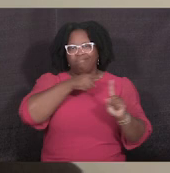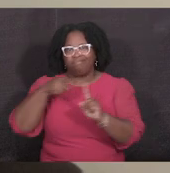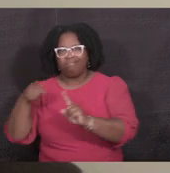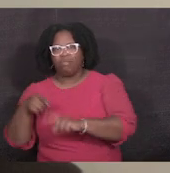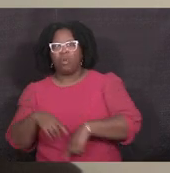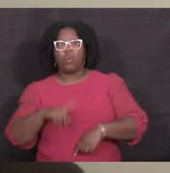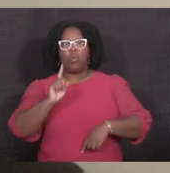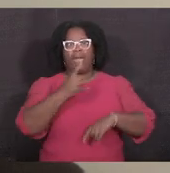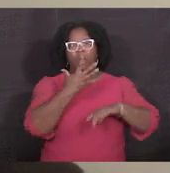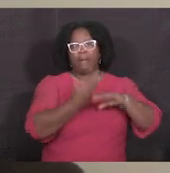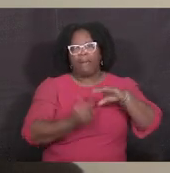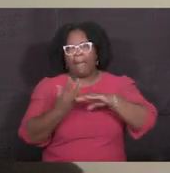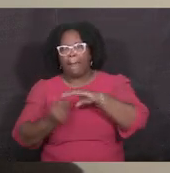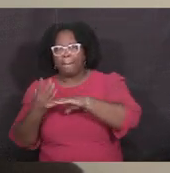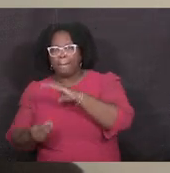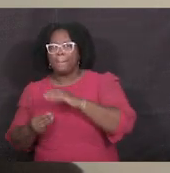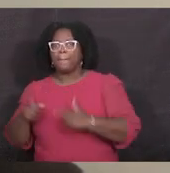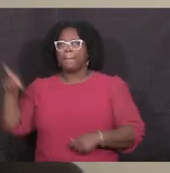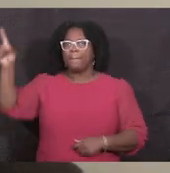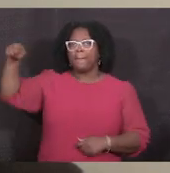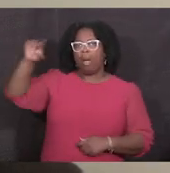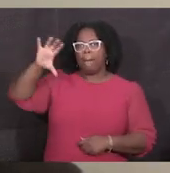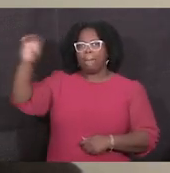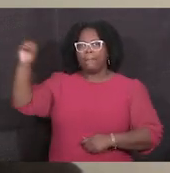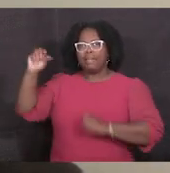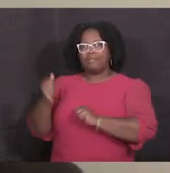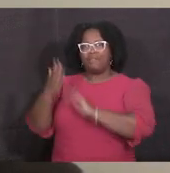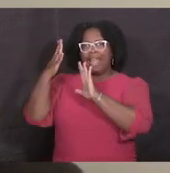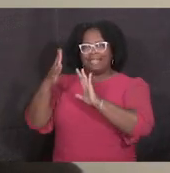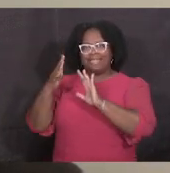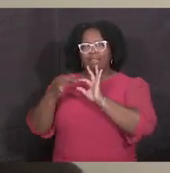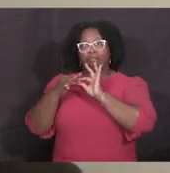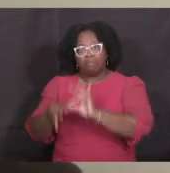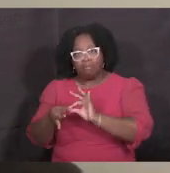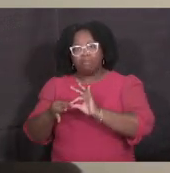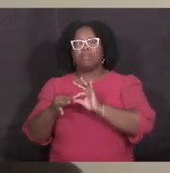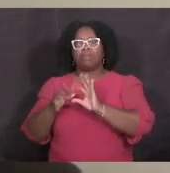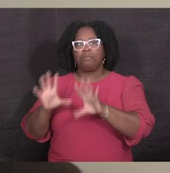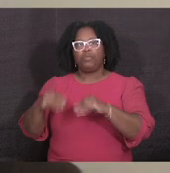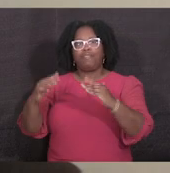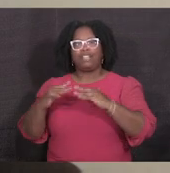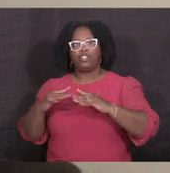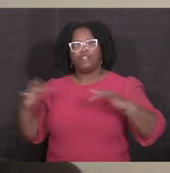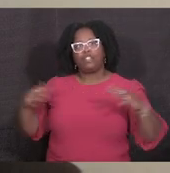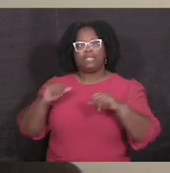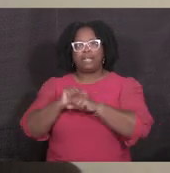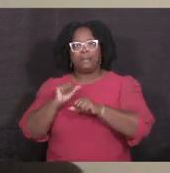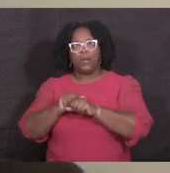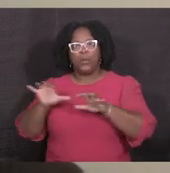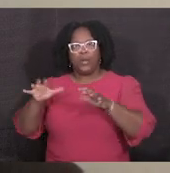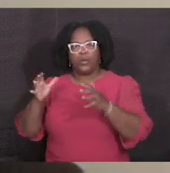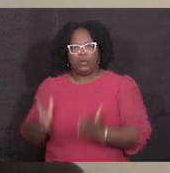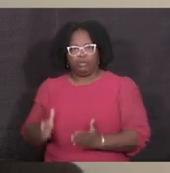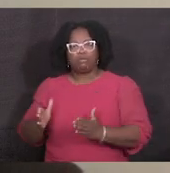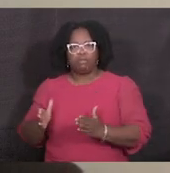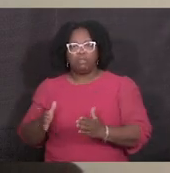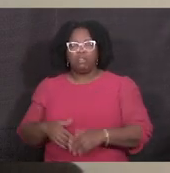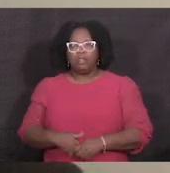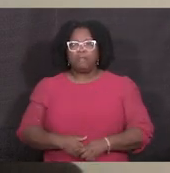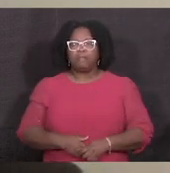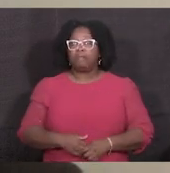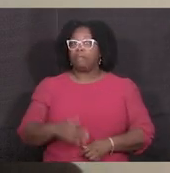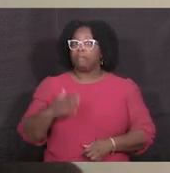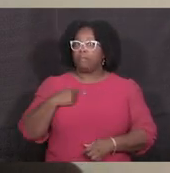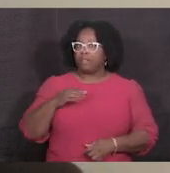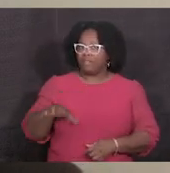that companies were facing when it came to diversifying their employee population. Really what I found was